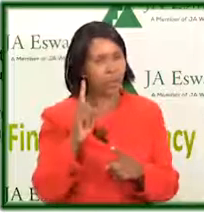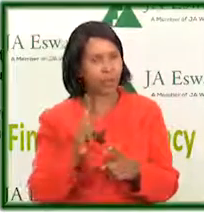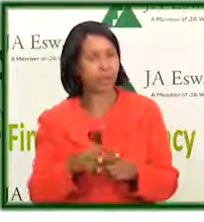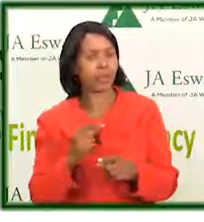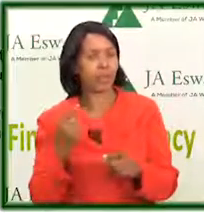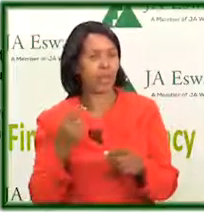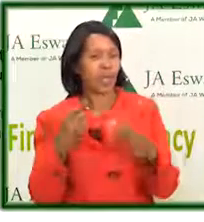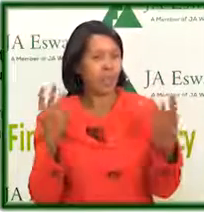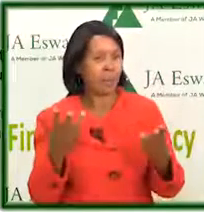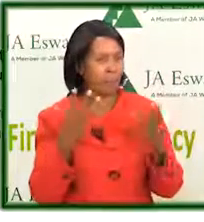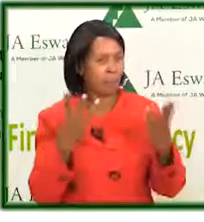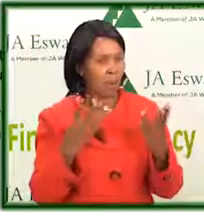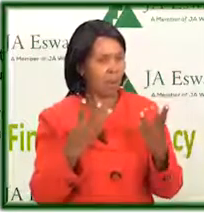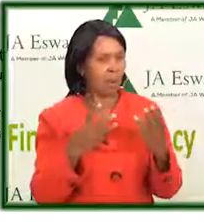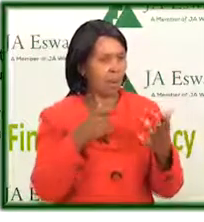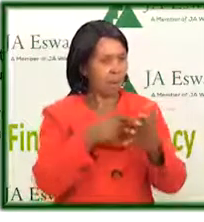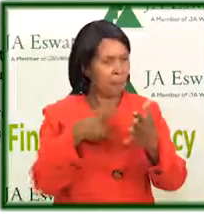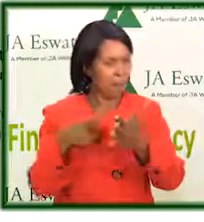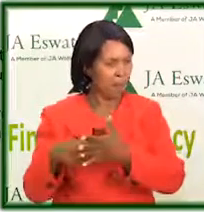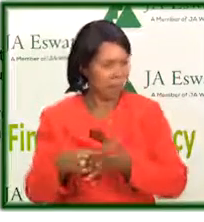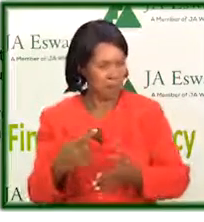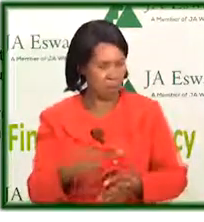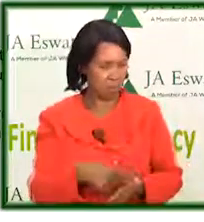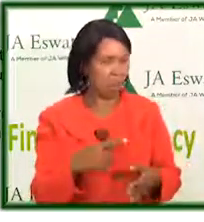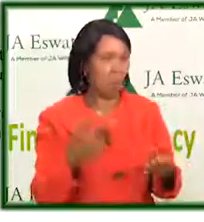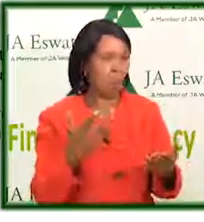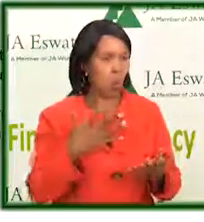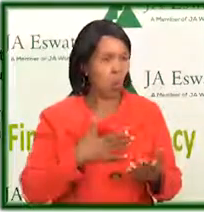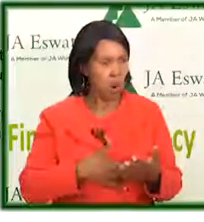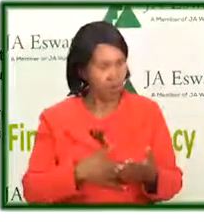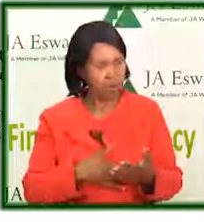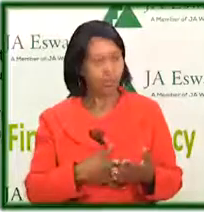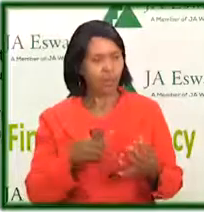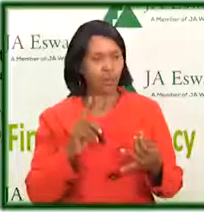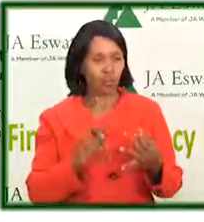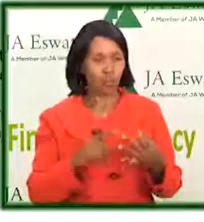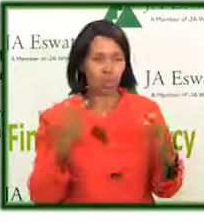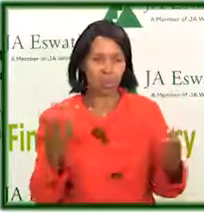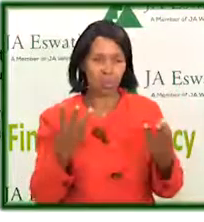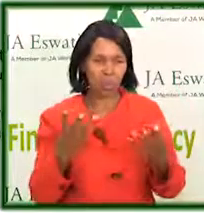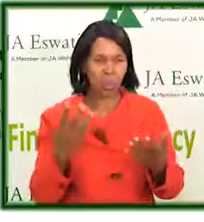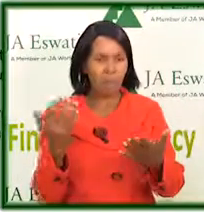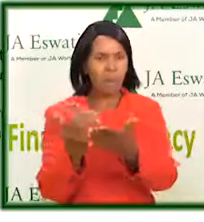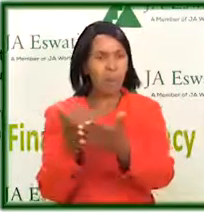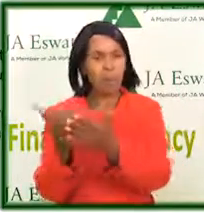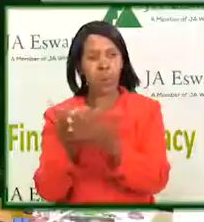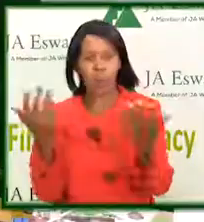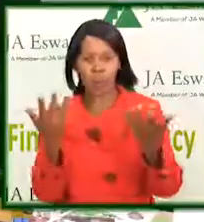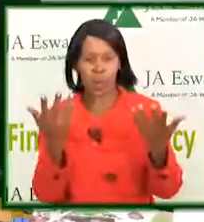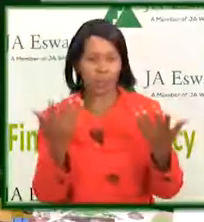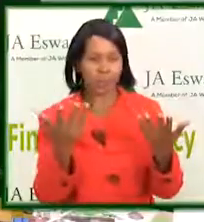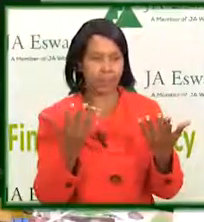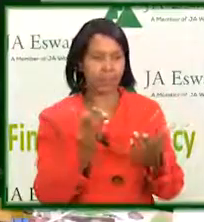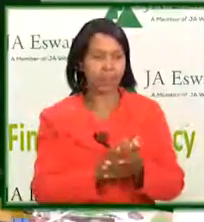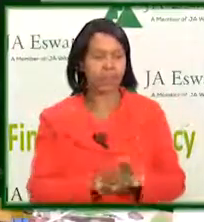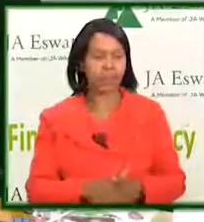want. Where will I find my customers? You just have that in place. And then we go on to step 3, which is